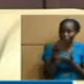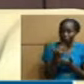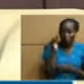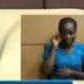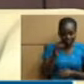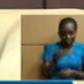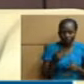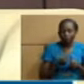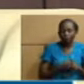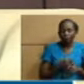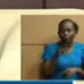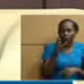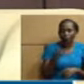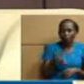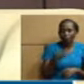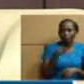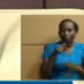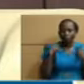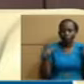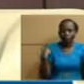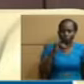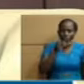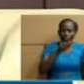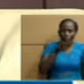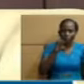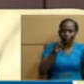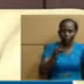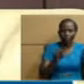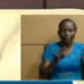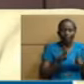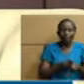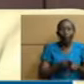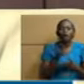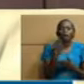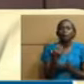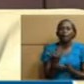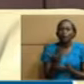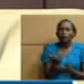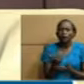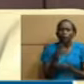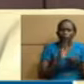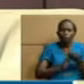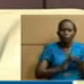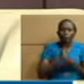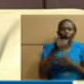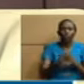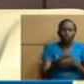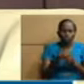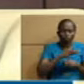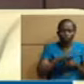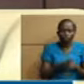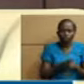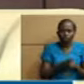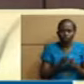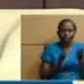from Colonel James Nkojo. Also, there is a paper on post-COVID realities by General Salim